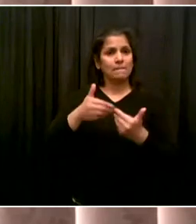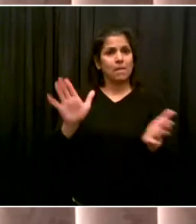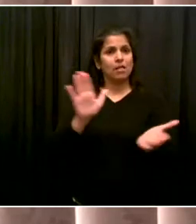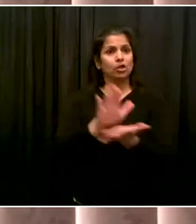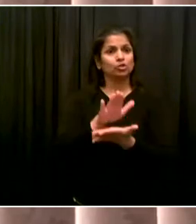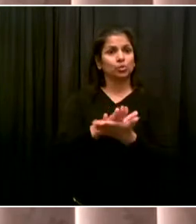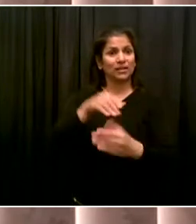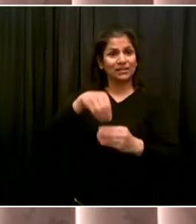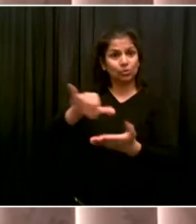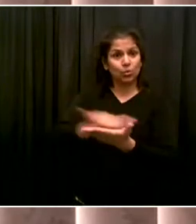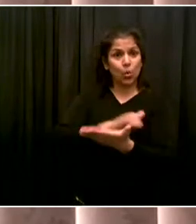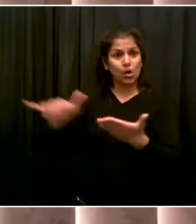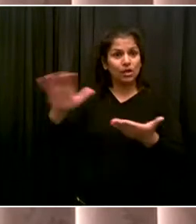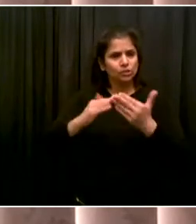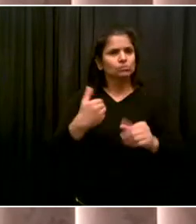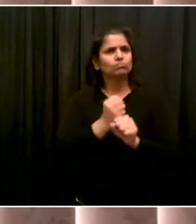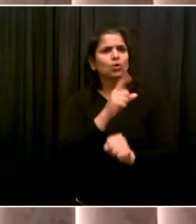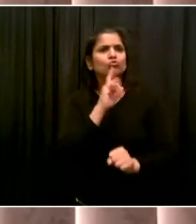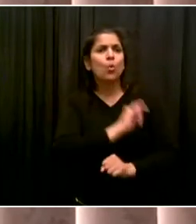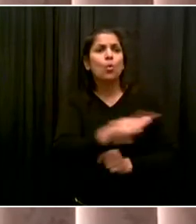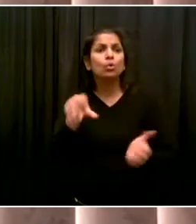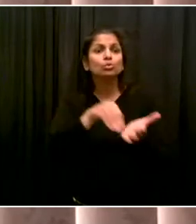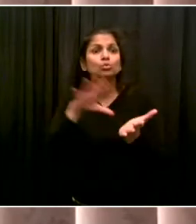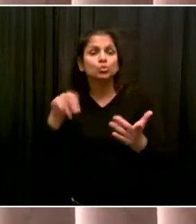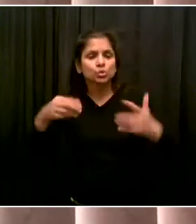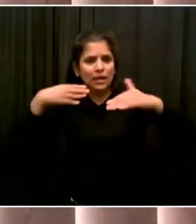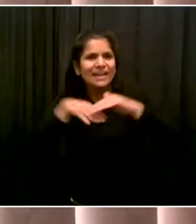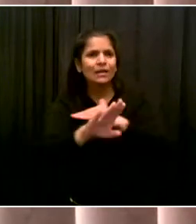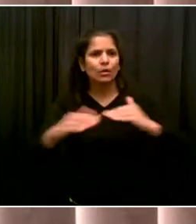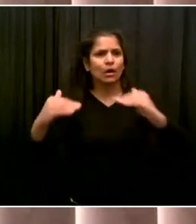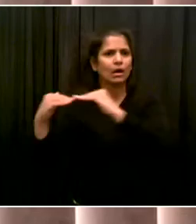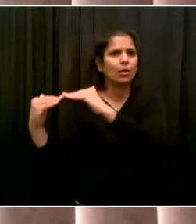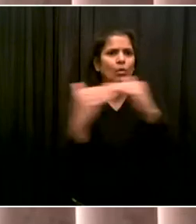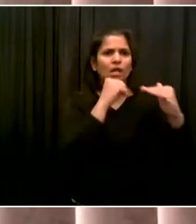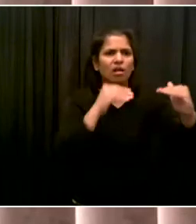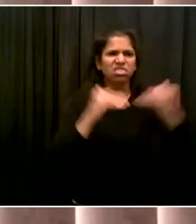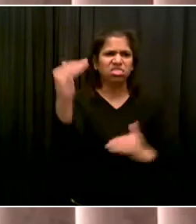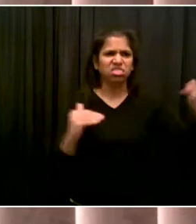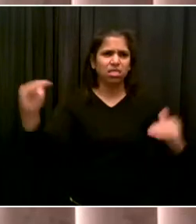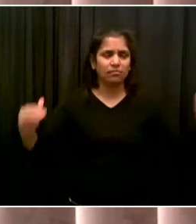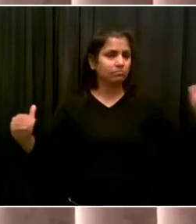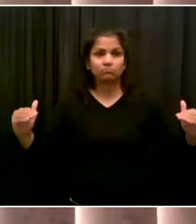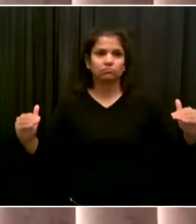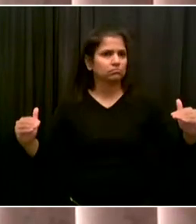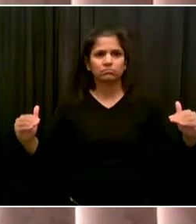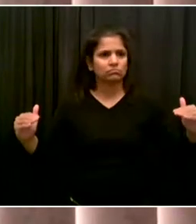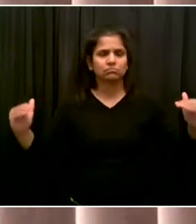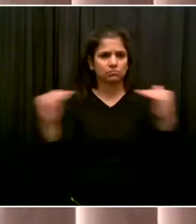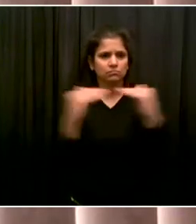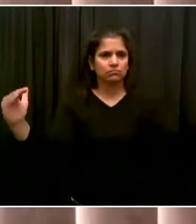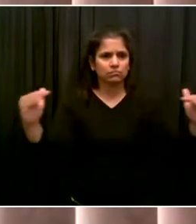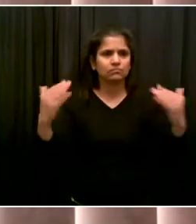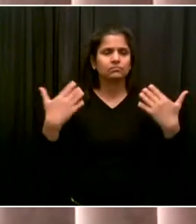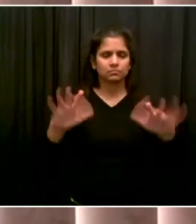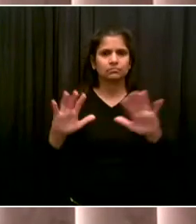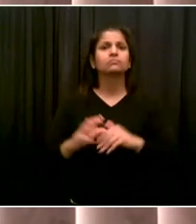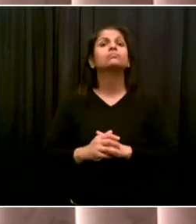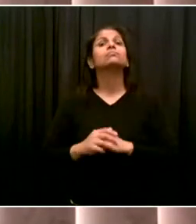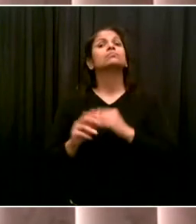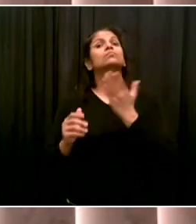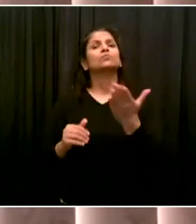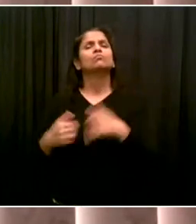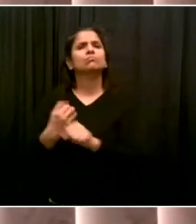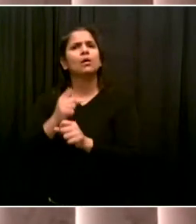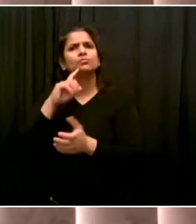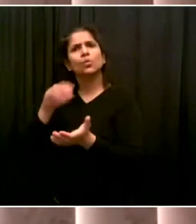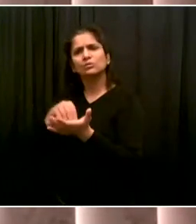reconnections means different things for our students. There are students who need additional academic support. There are students who need